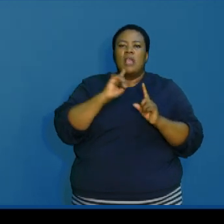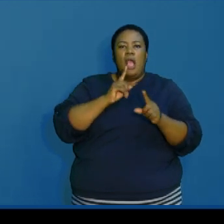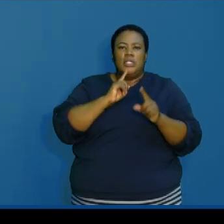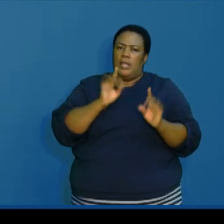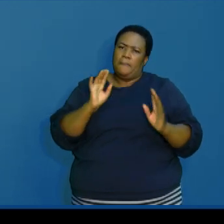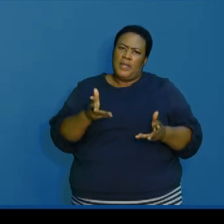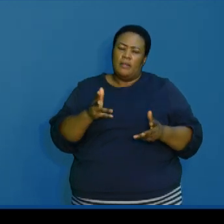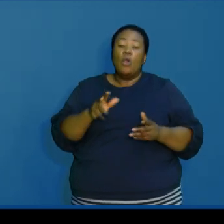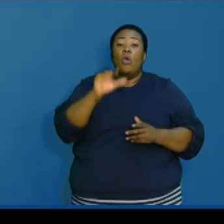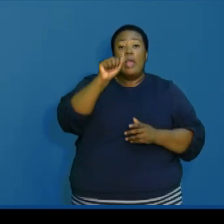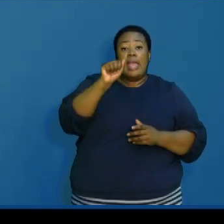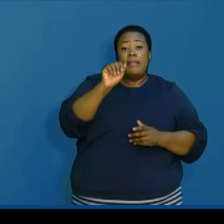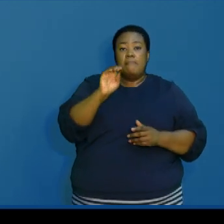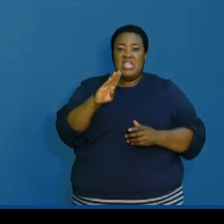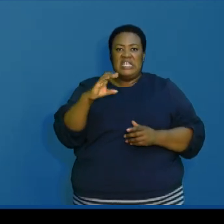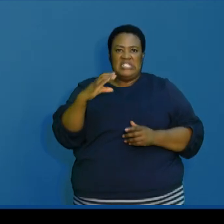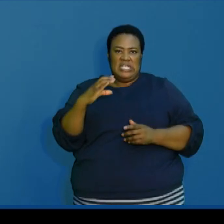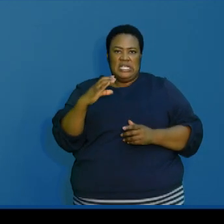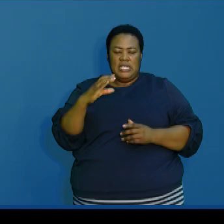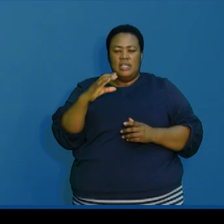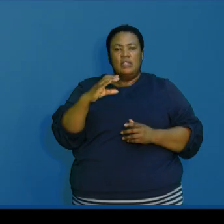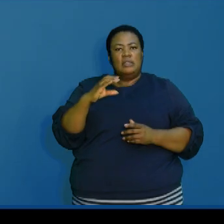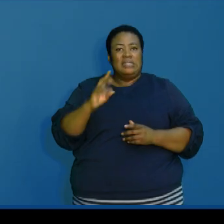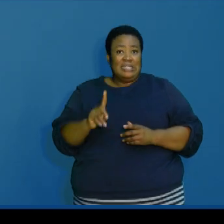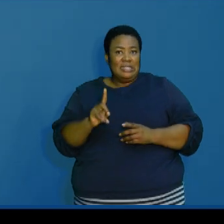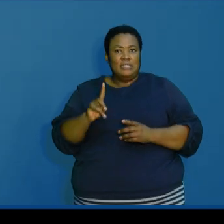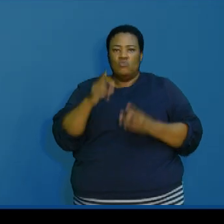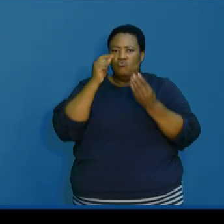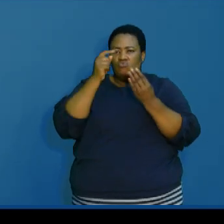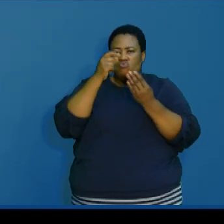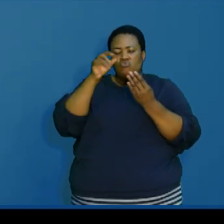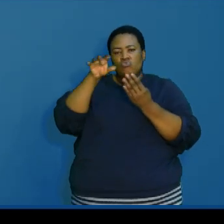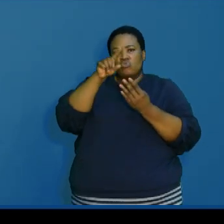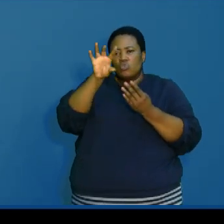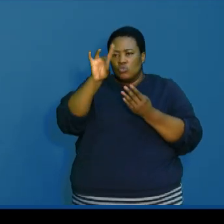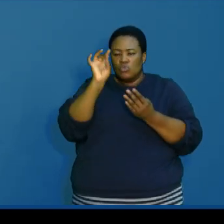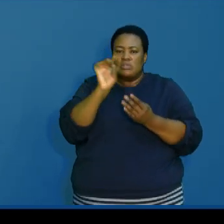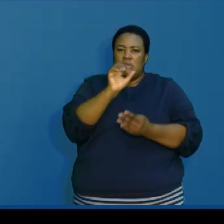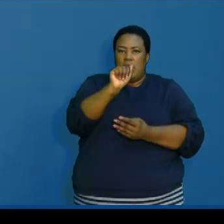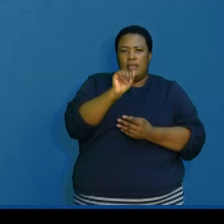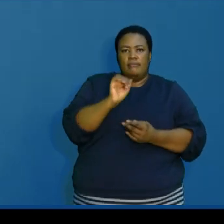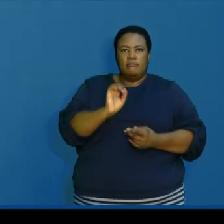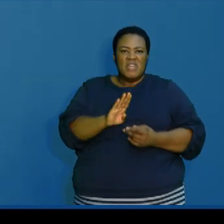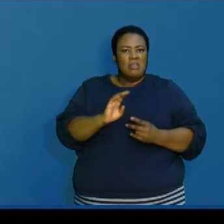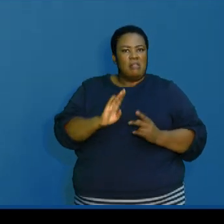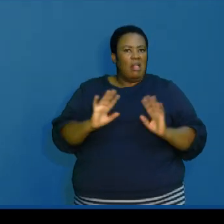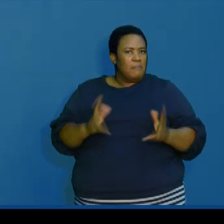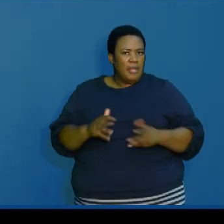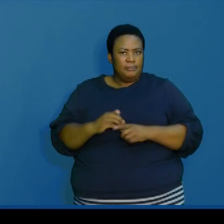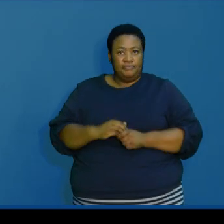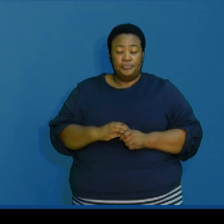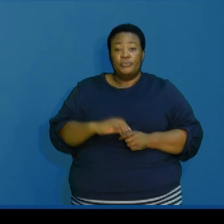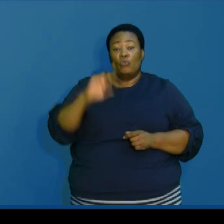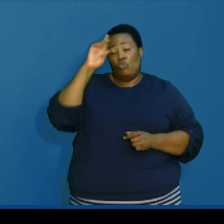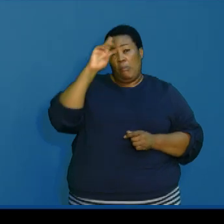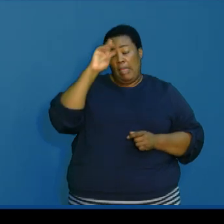Lastly, your evaluation and appreciation questions. Remember, in the beginning, I reminded you that these are questions